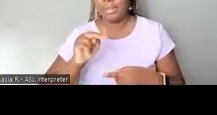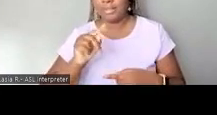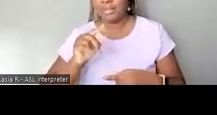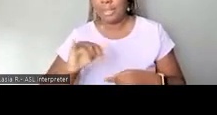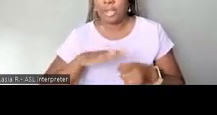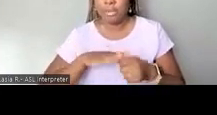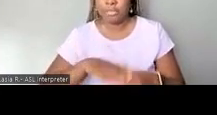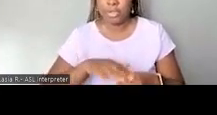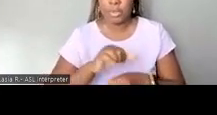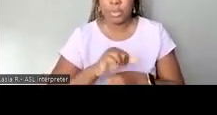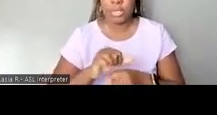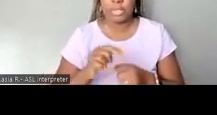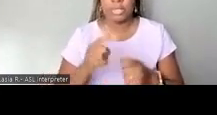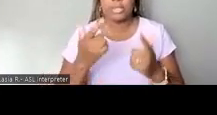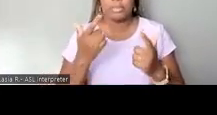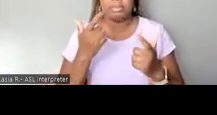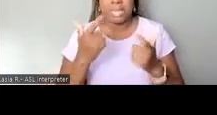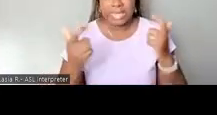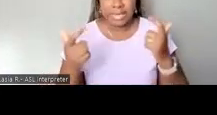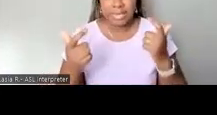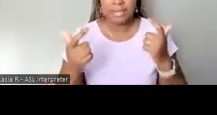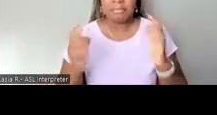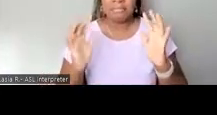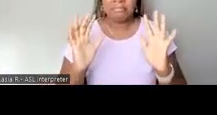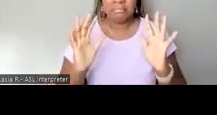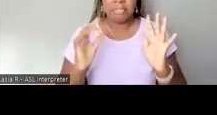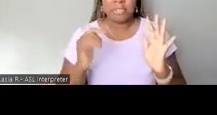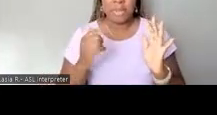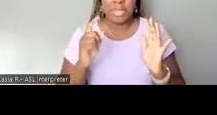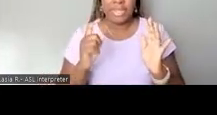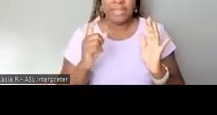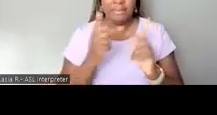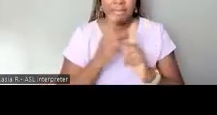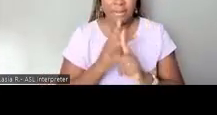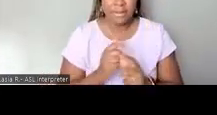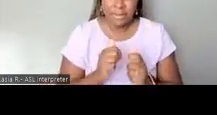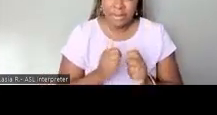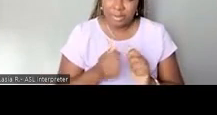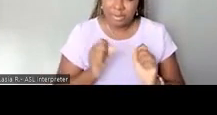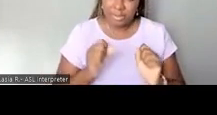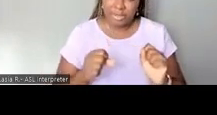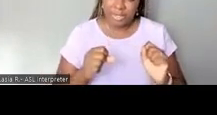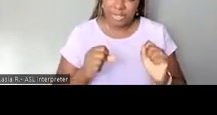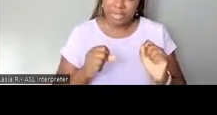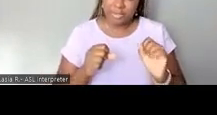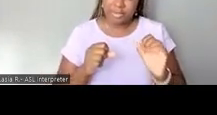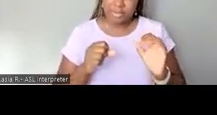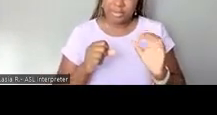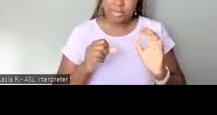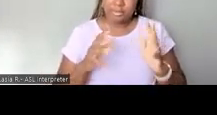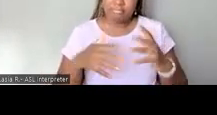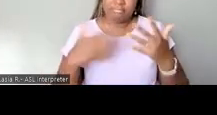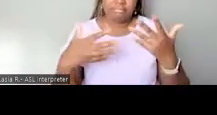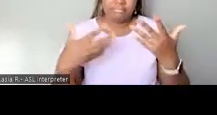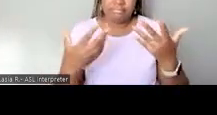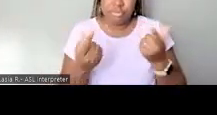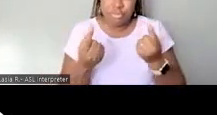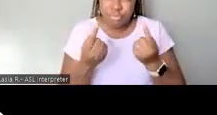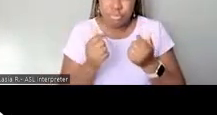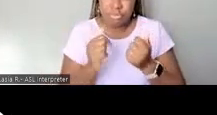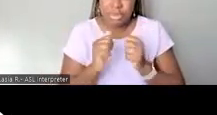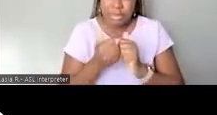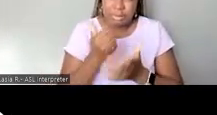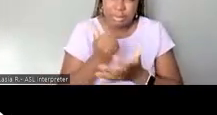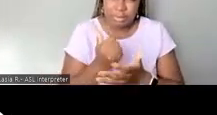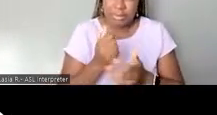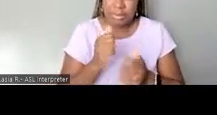for me to be able to think about this and explore this a little bit more tangibly is with, some examples and what that looks like, in